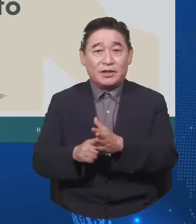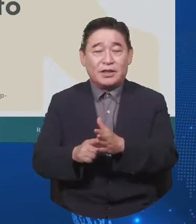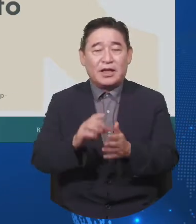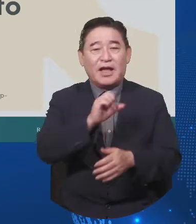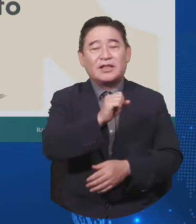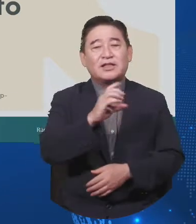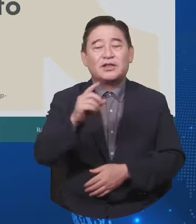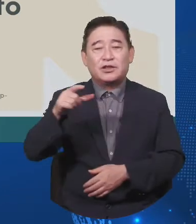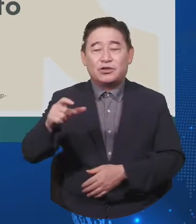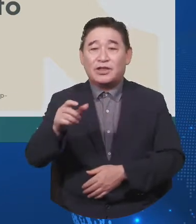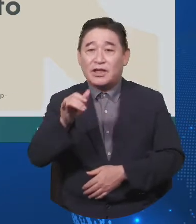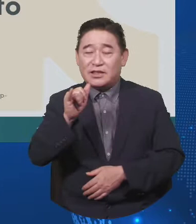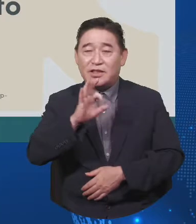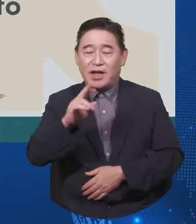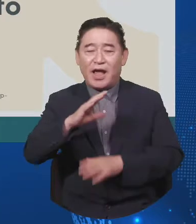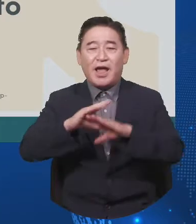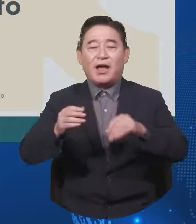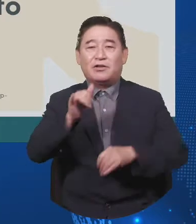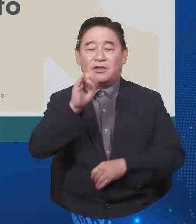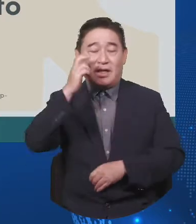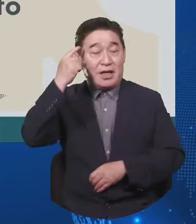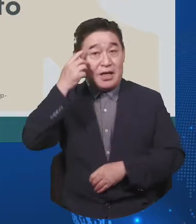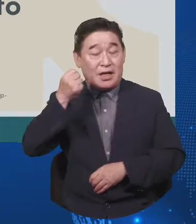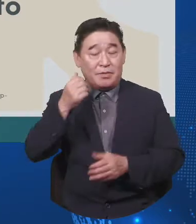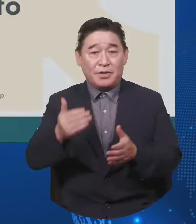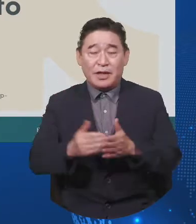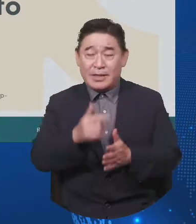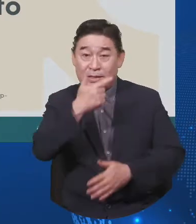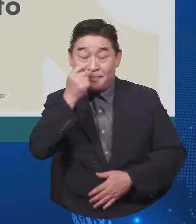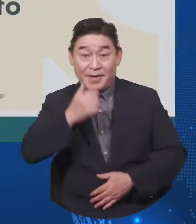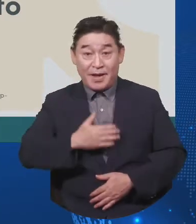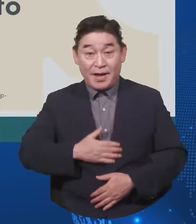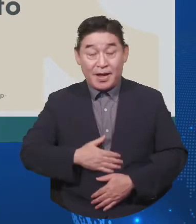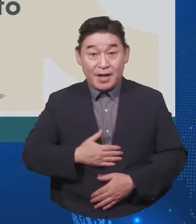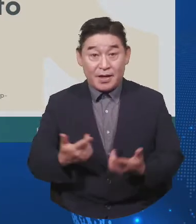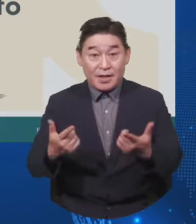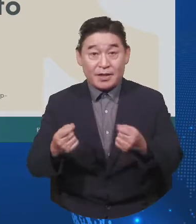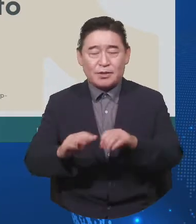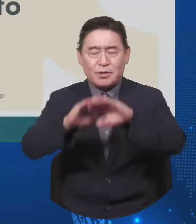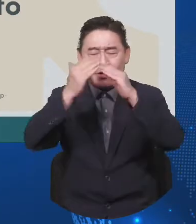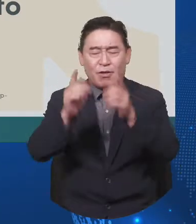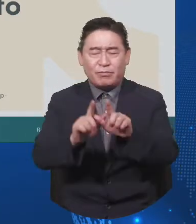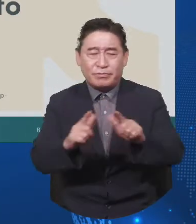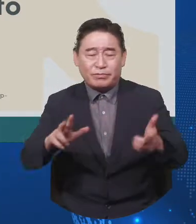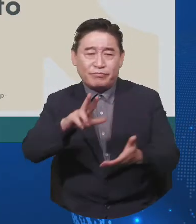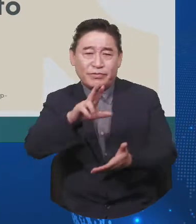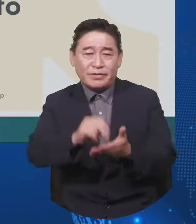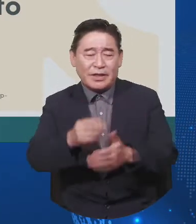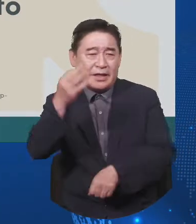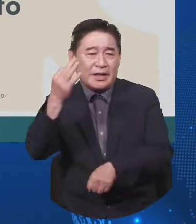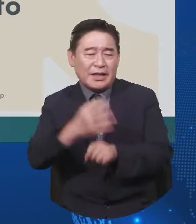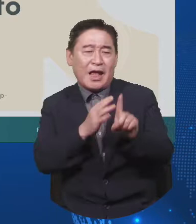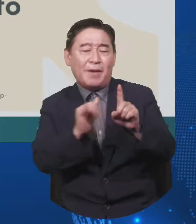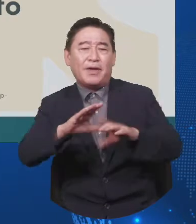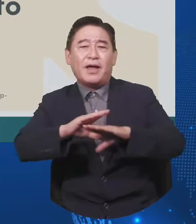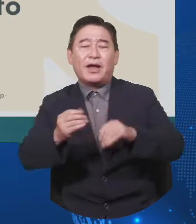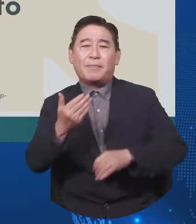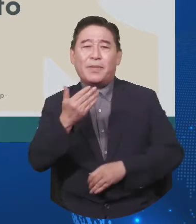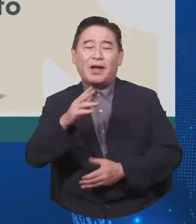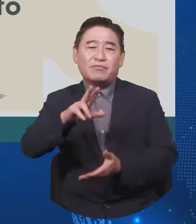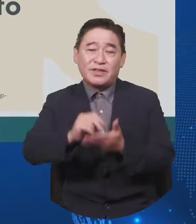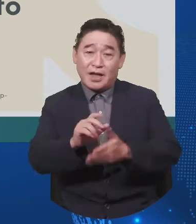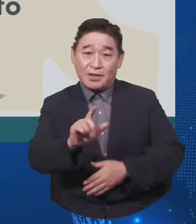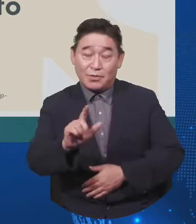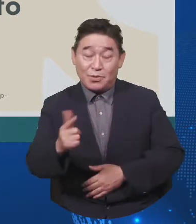By now, we know the challenges we face cannot be addressed by any actor working alone and will require concerted